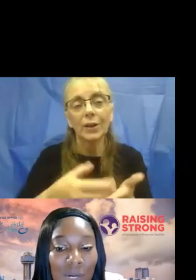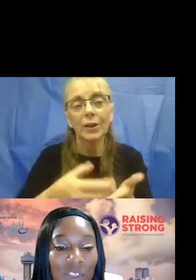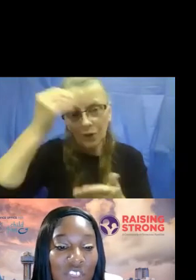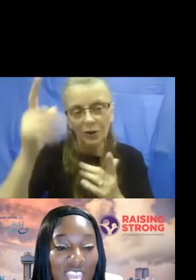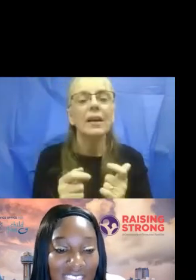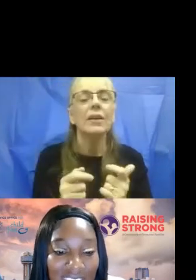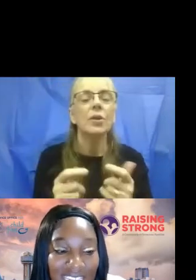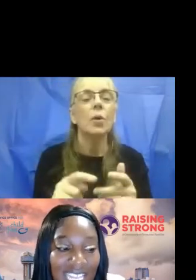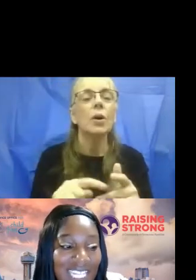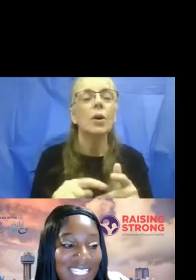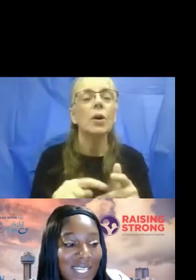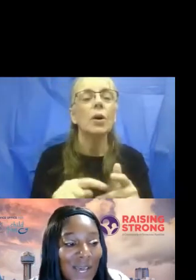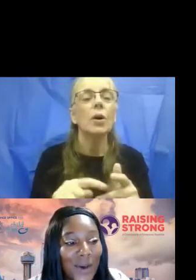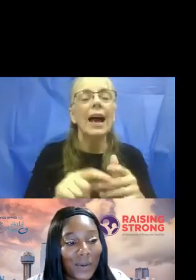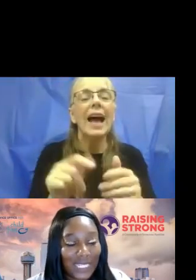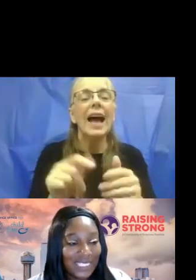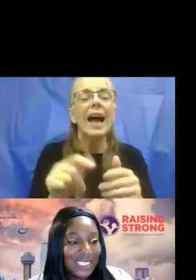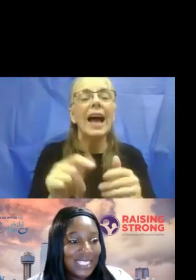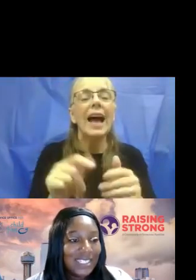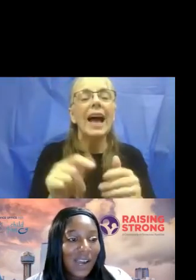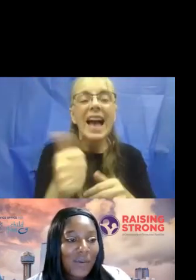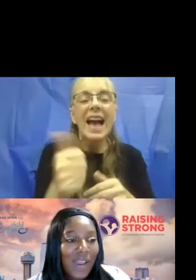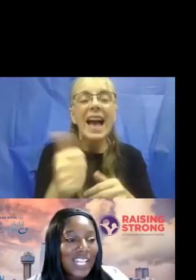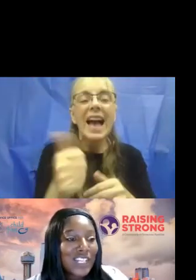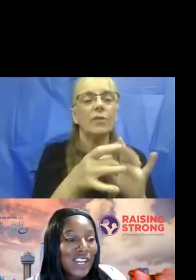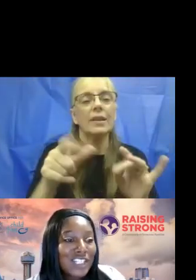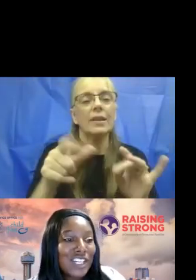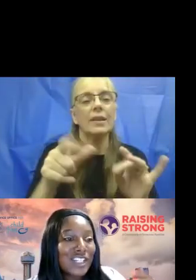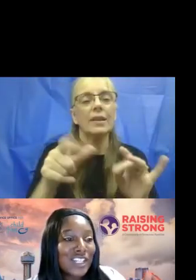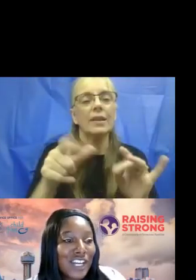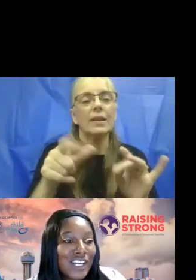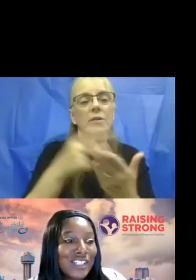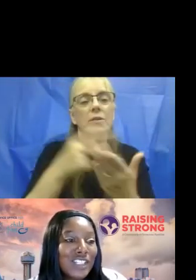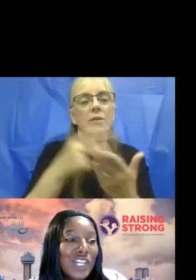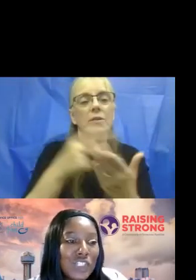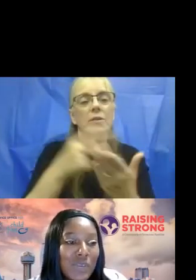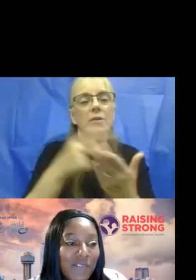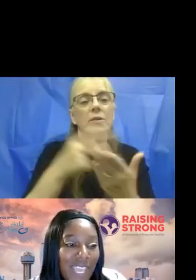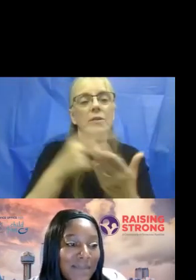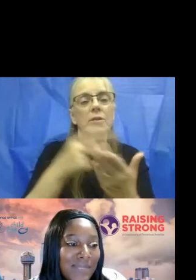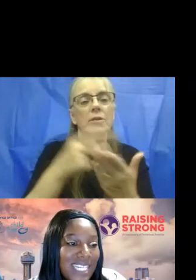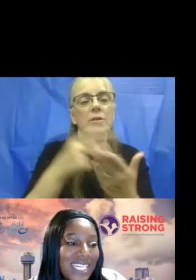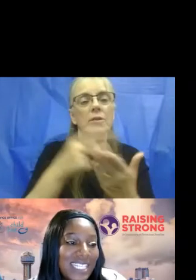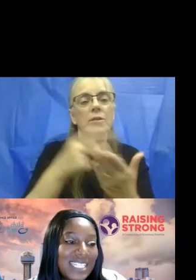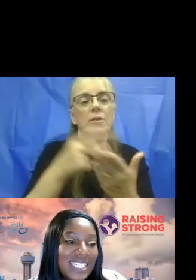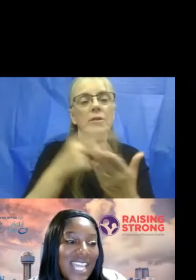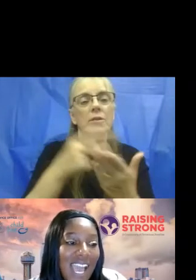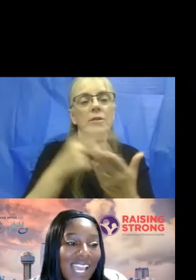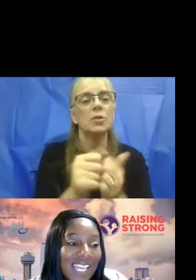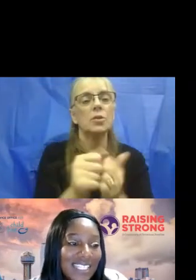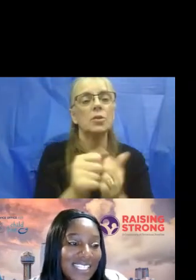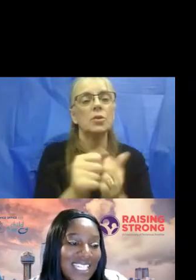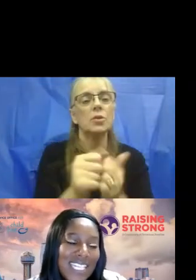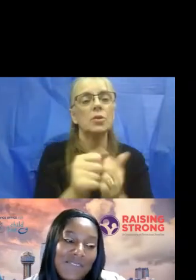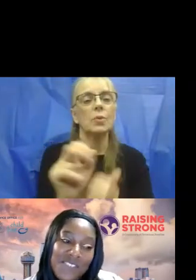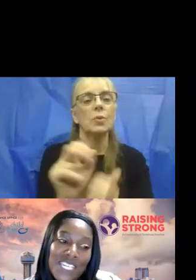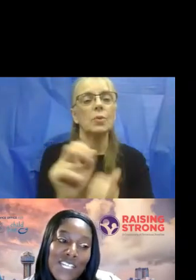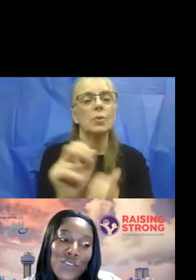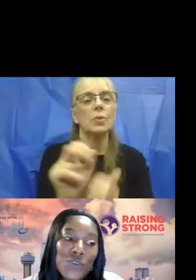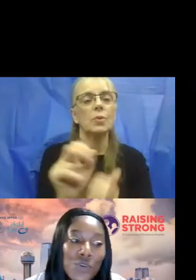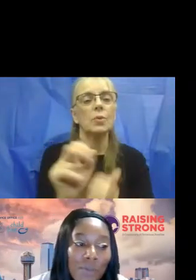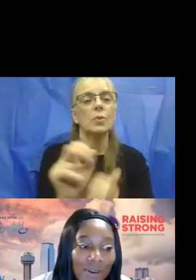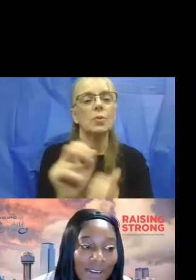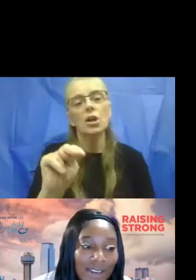that start with N. Let's go. All right, nurture, nurse, nurturing families, nice,